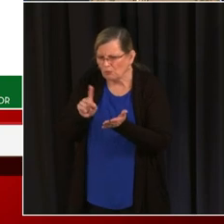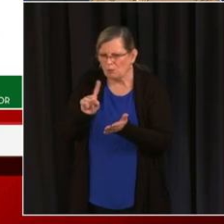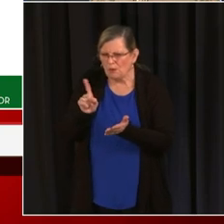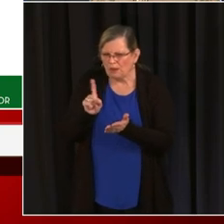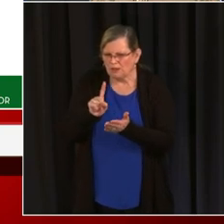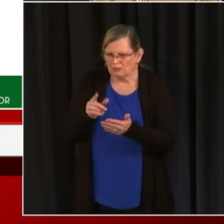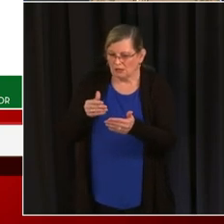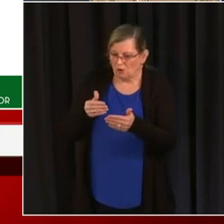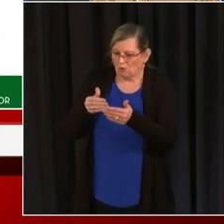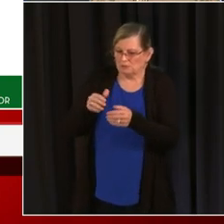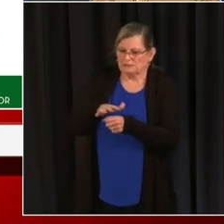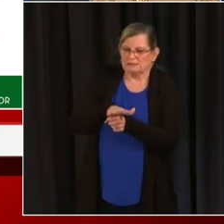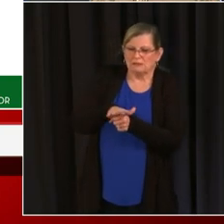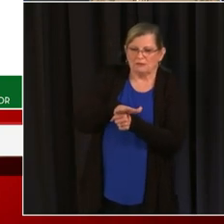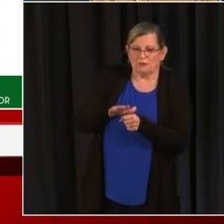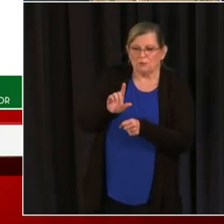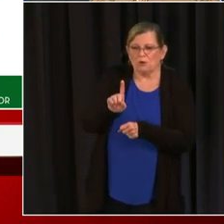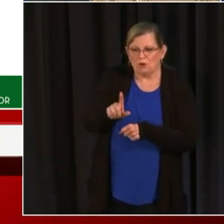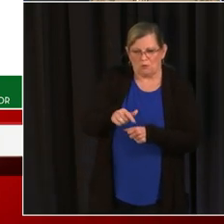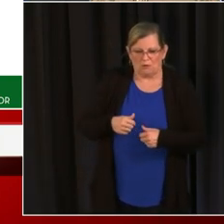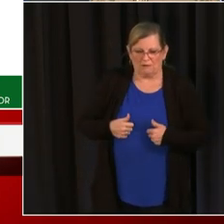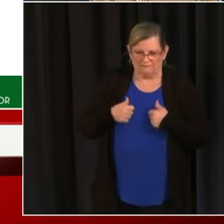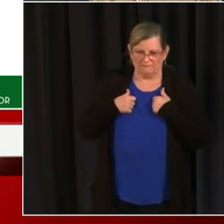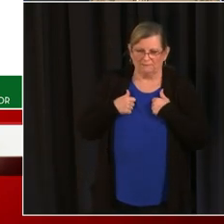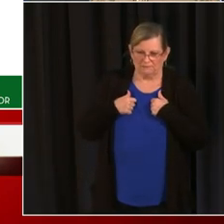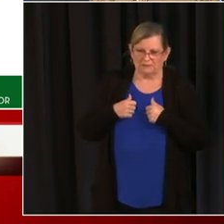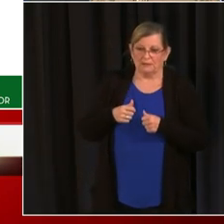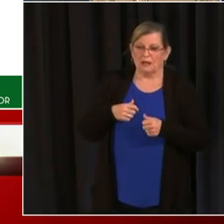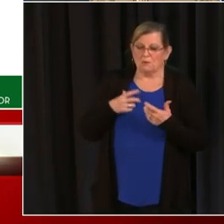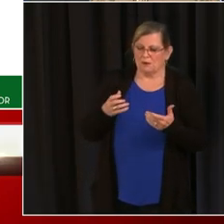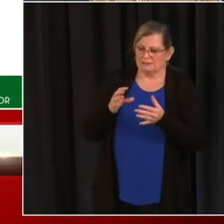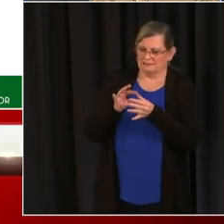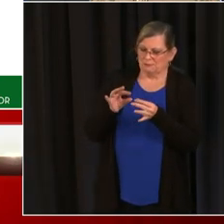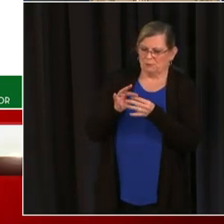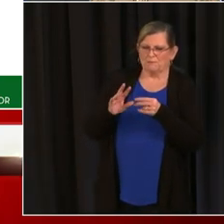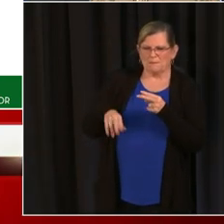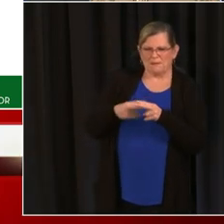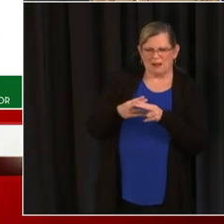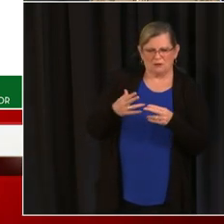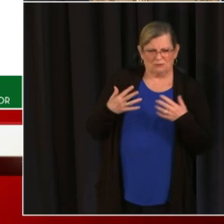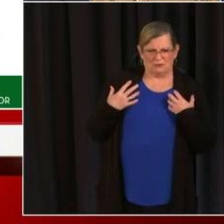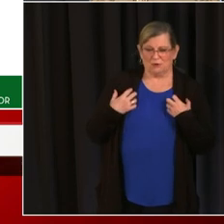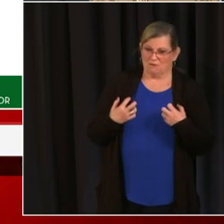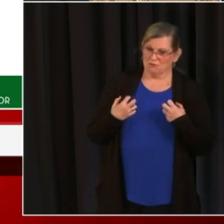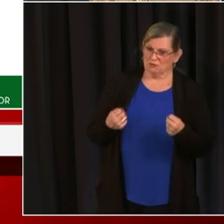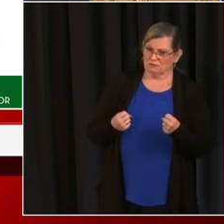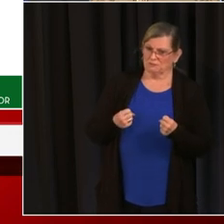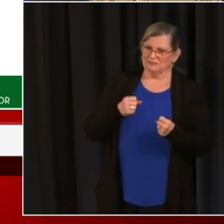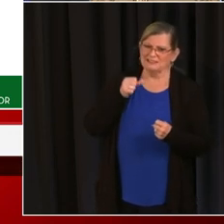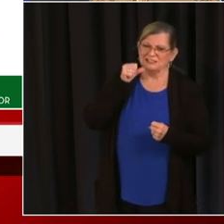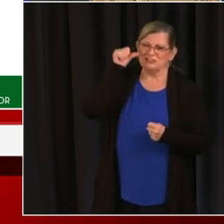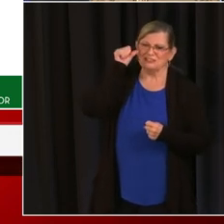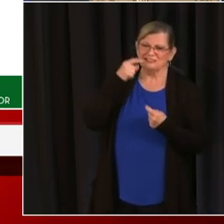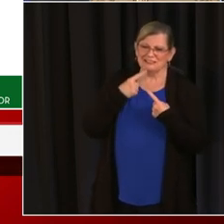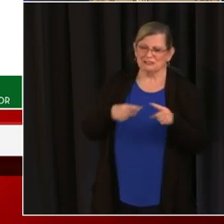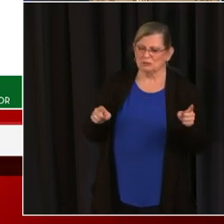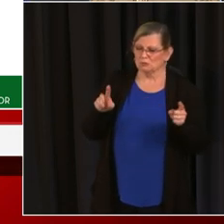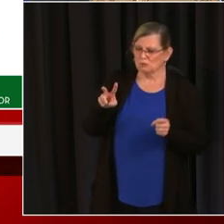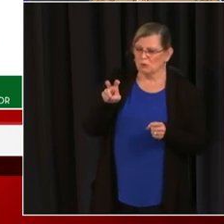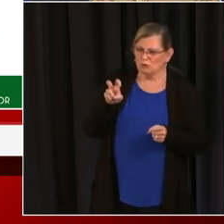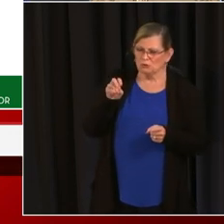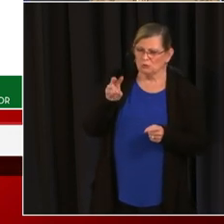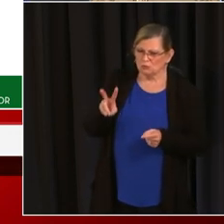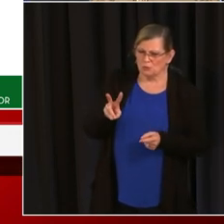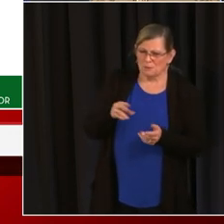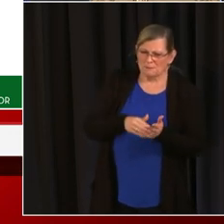me also make a couple of announcements about our recovery. Yesterday, we announced $2.2 million in Great